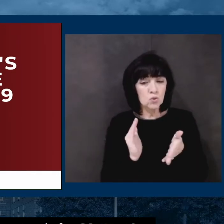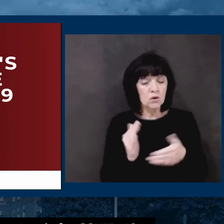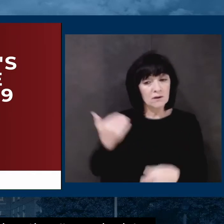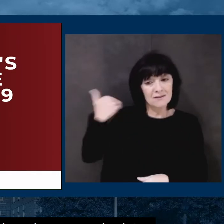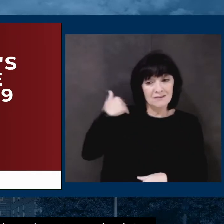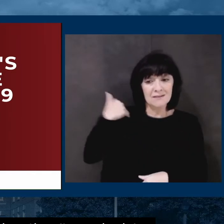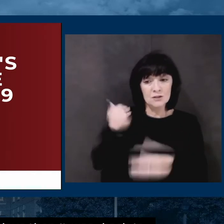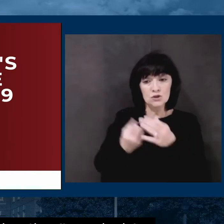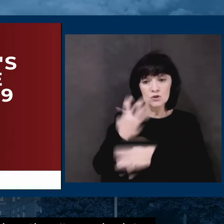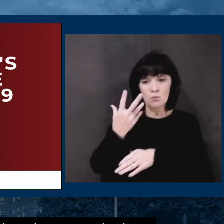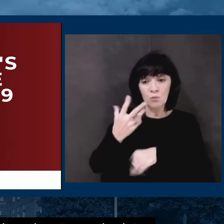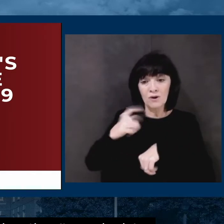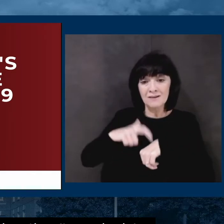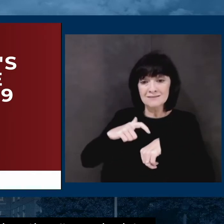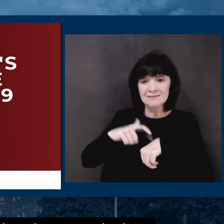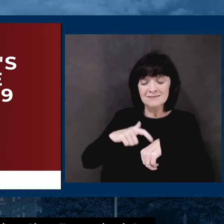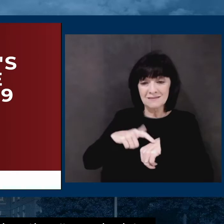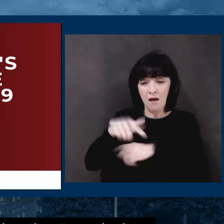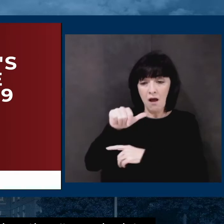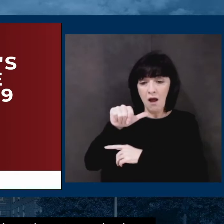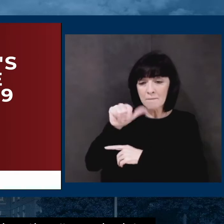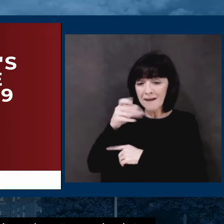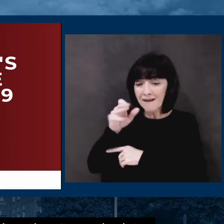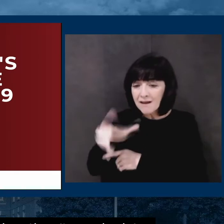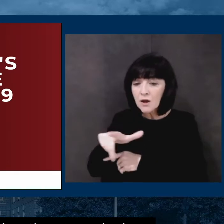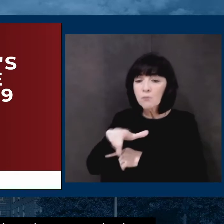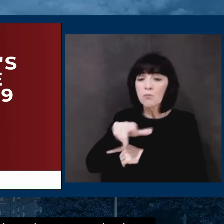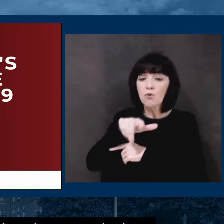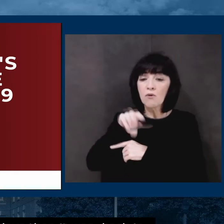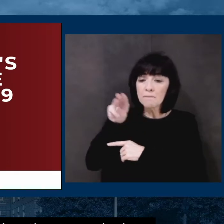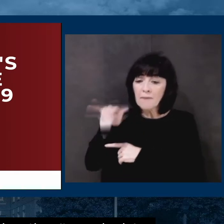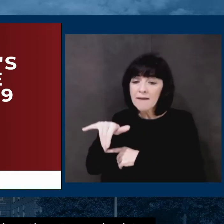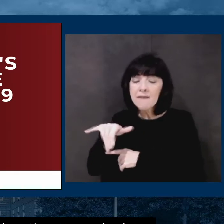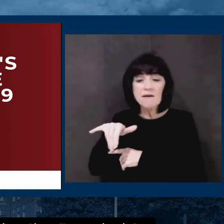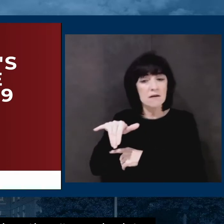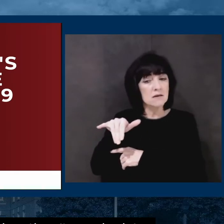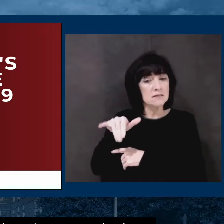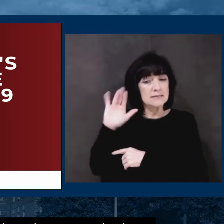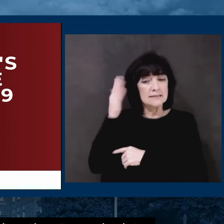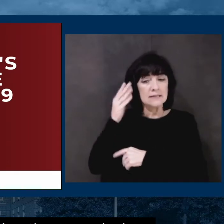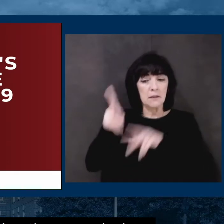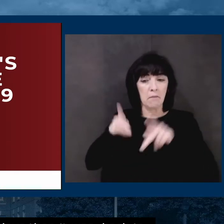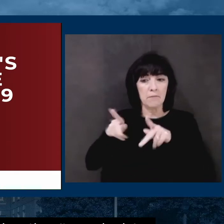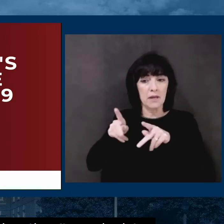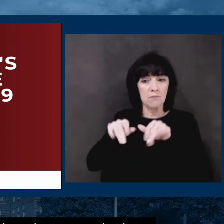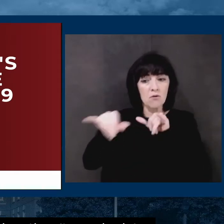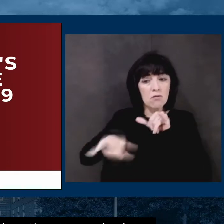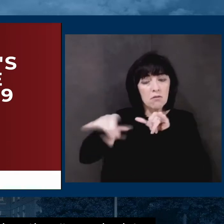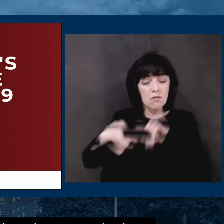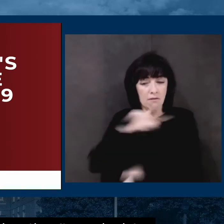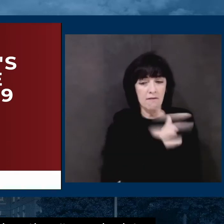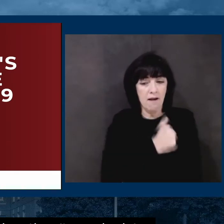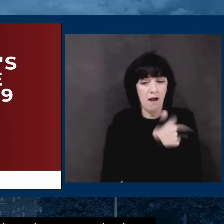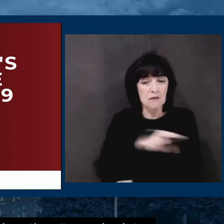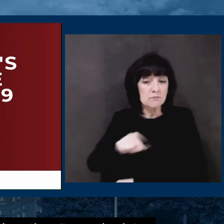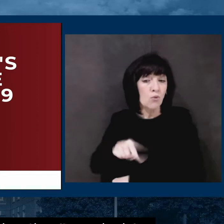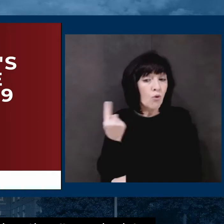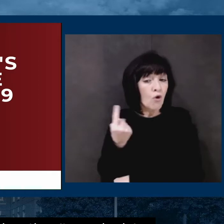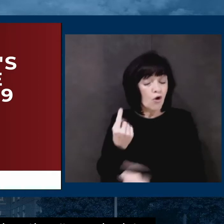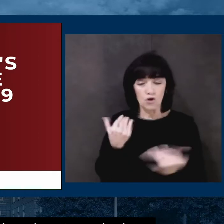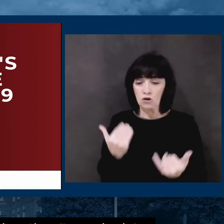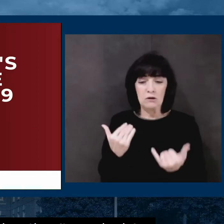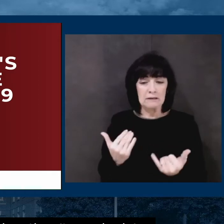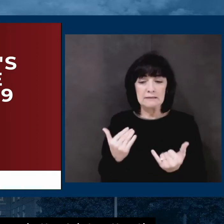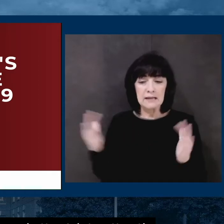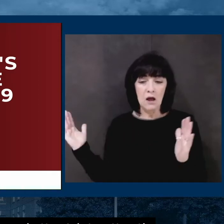that's good news. We seem to be doing a better job protecting our most vulnerable population. The age demographic of